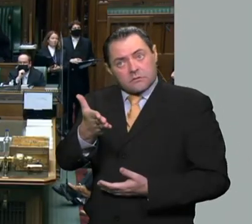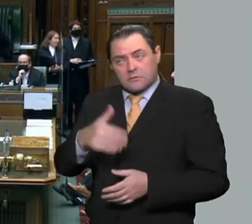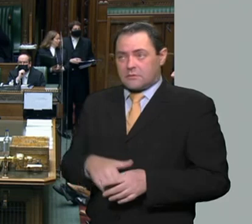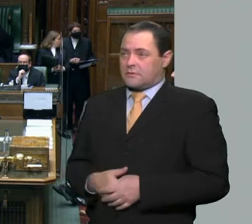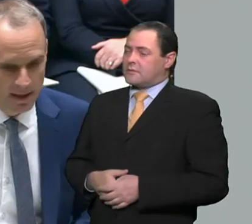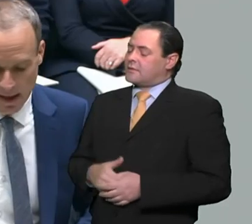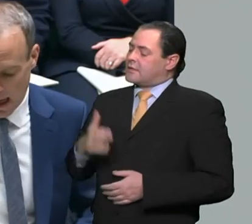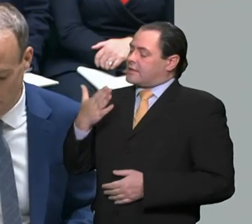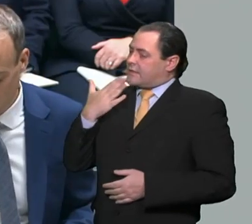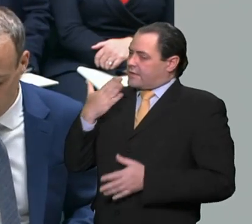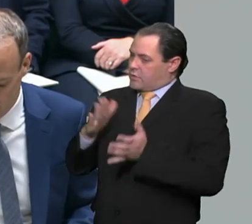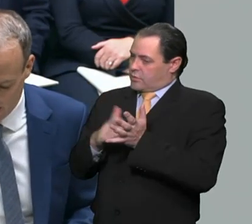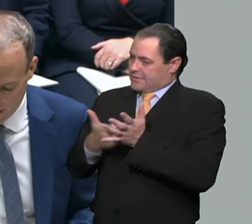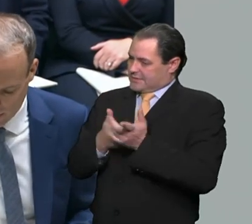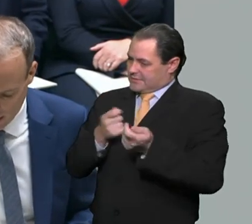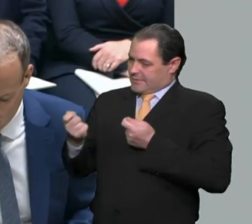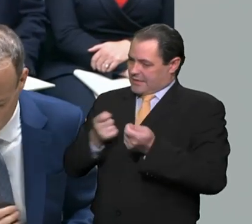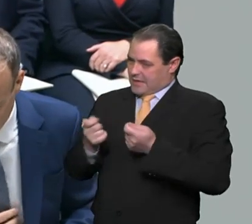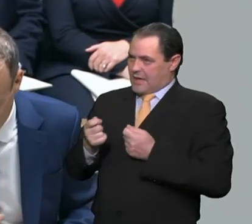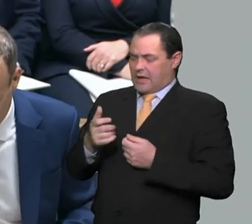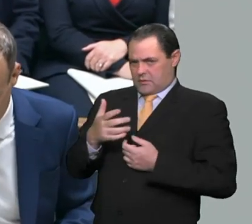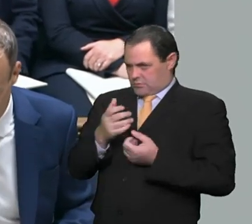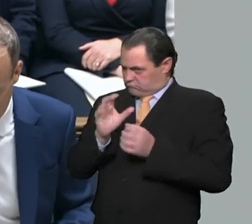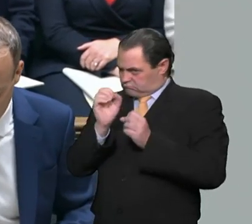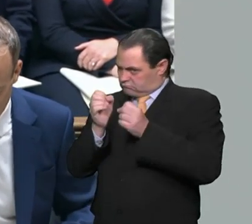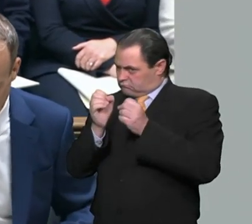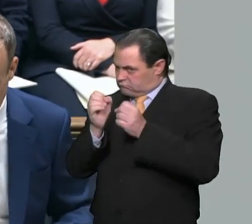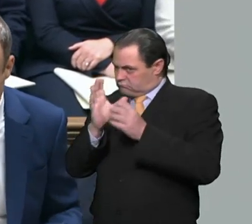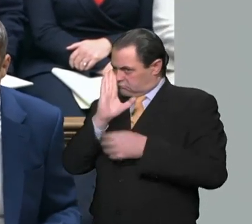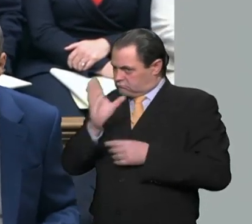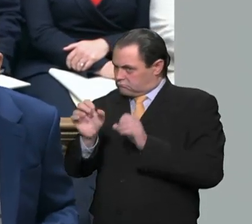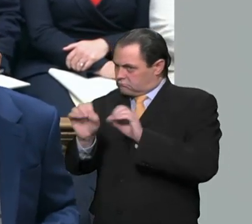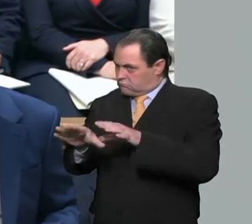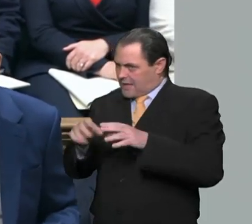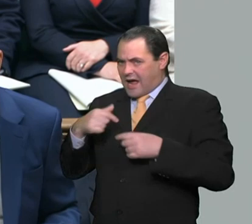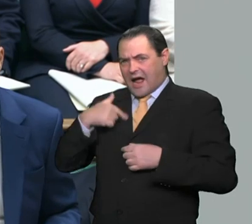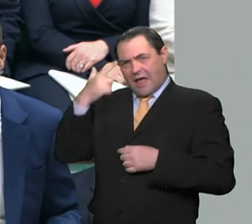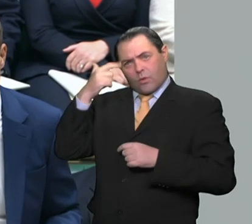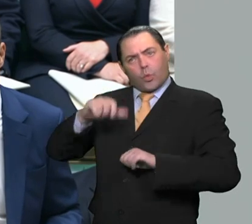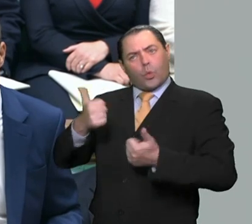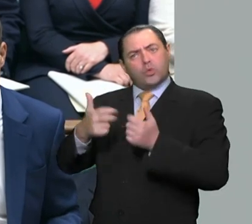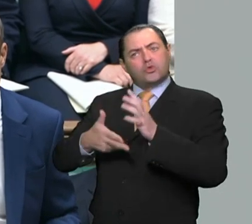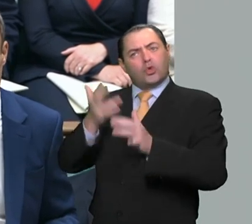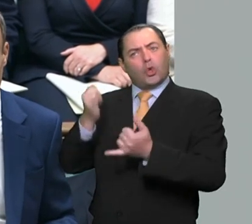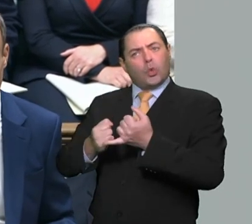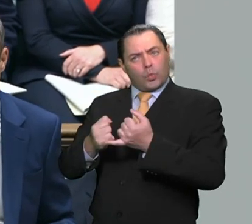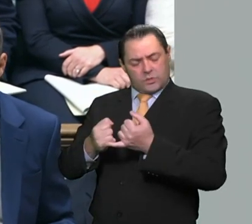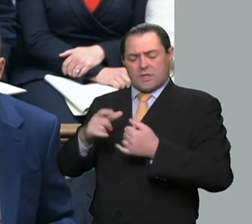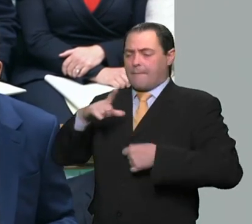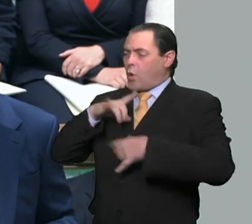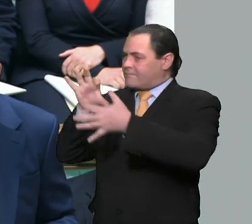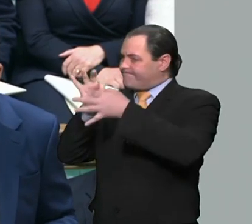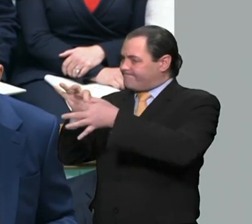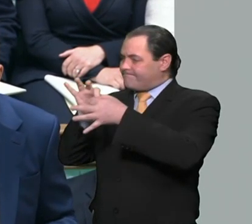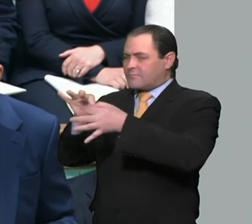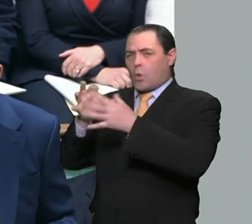Thank you, Mr. Speaker. Well, can I just say to the Right Honourable Lady, for a start, I think it's excellent news that because of the engagement we've had with the